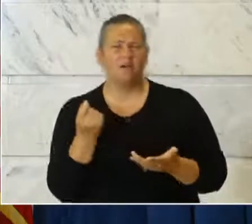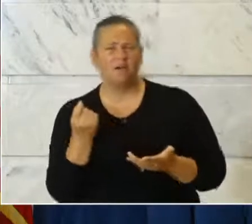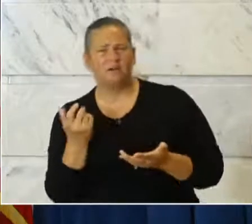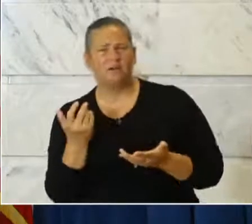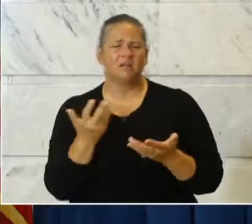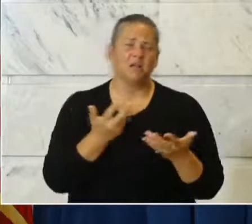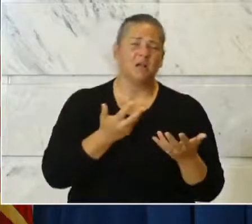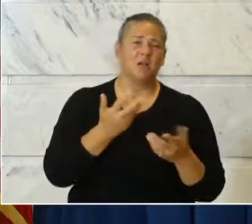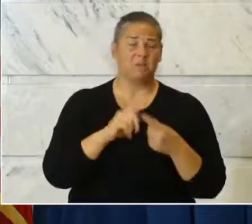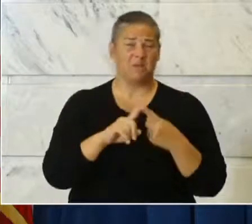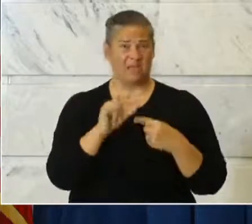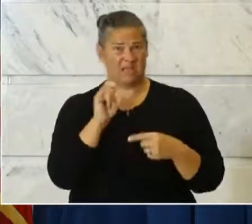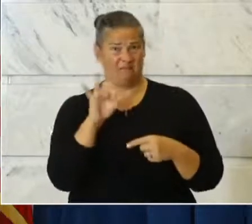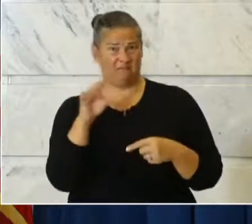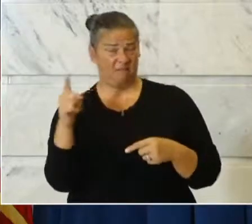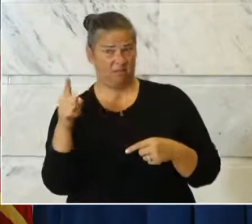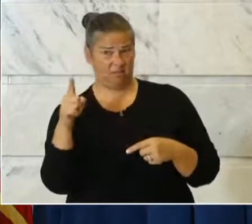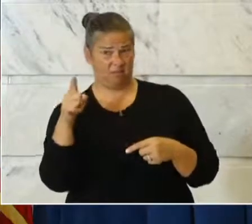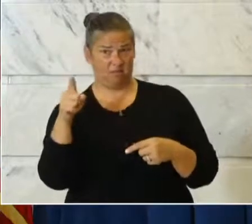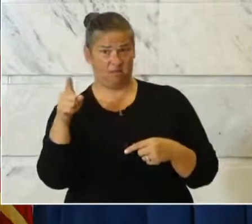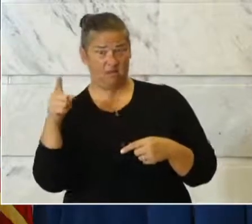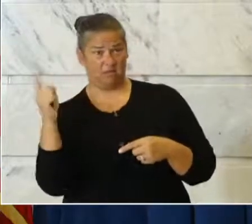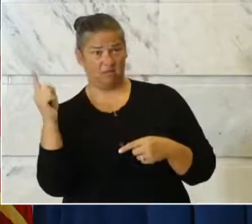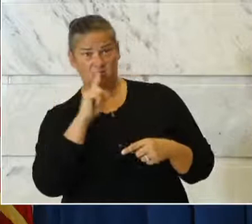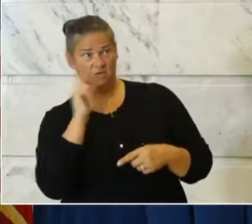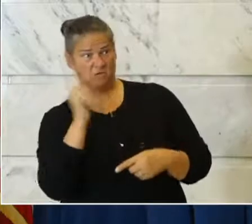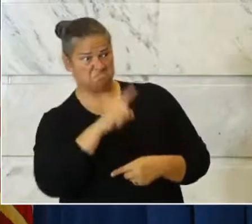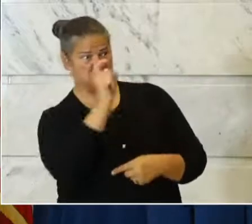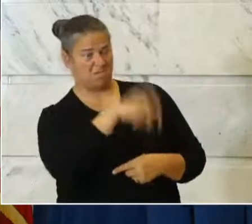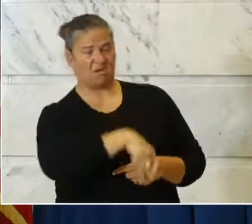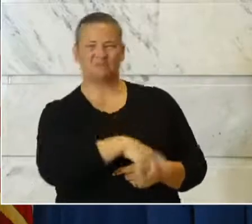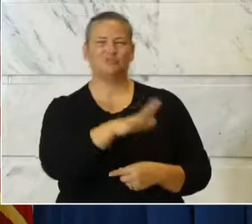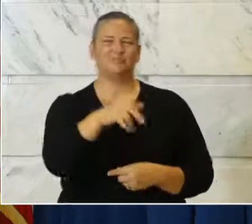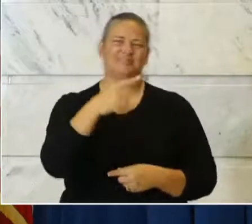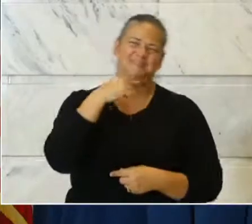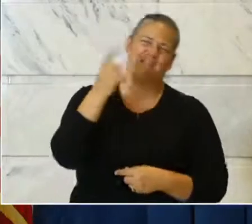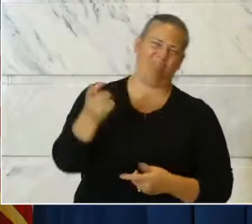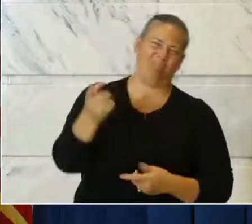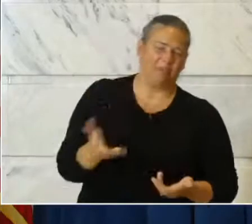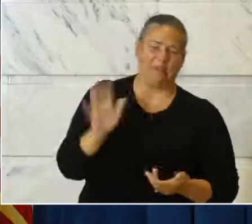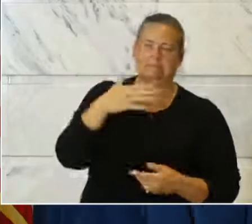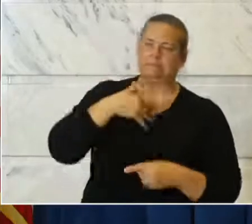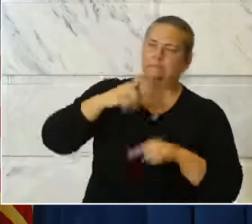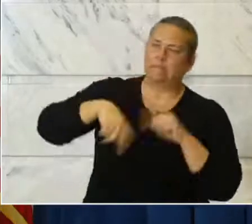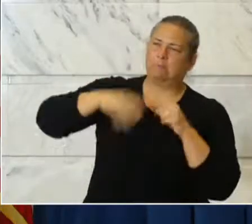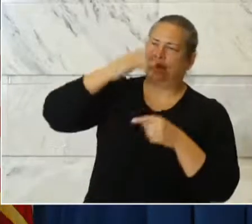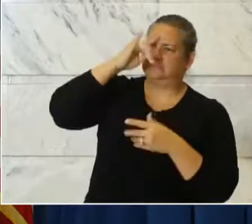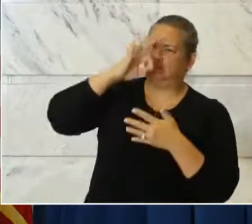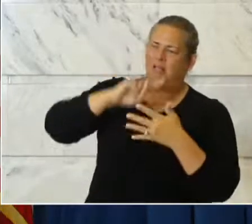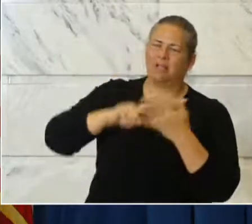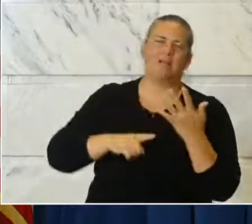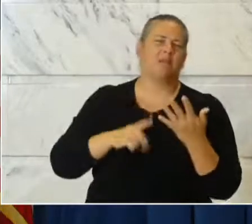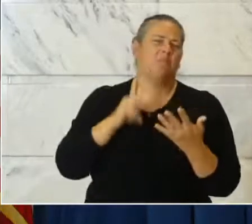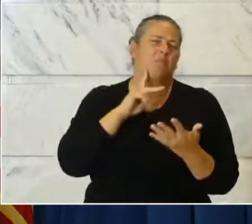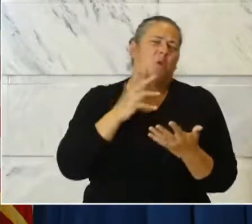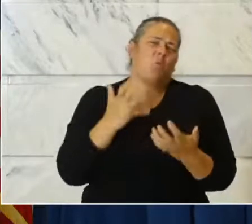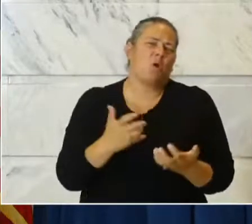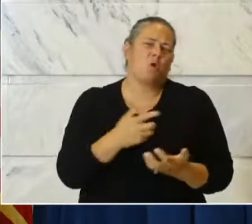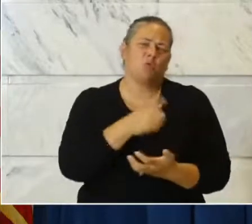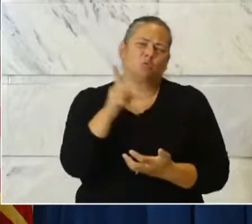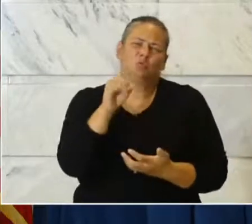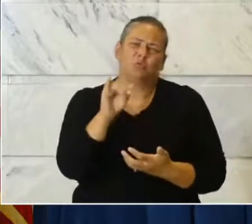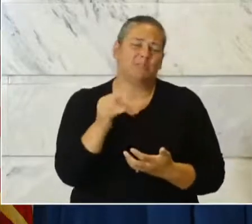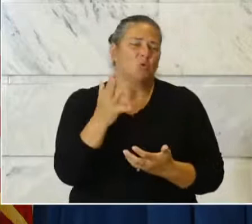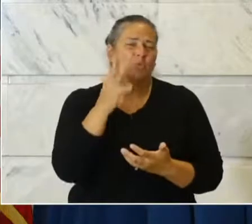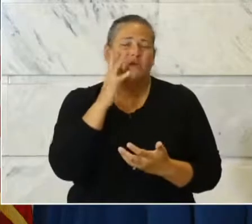enforcement is there and is asking you, just tell them about it. Listen, everybody wants people to do this. They want them to come on voluntarily. It's not going to work